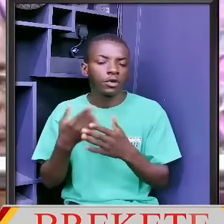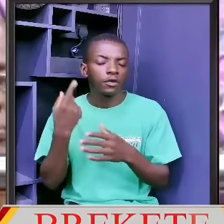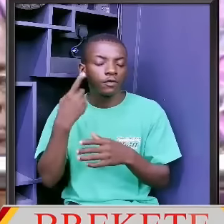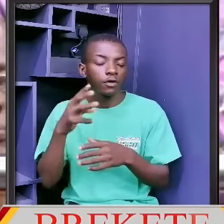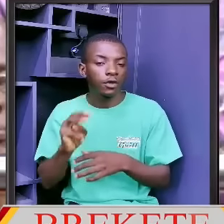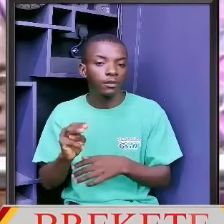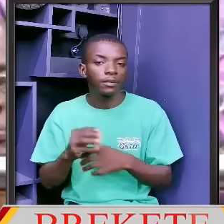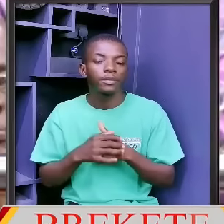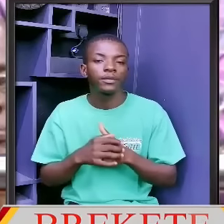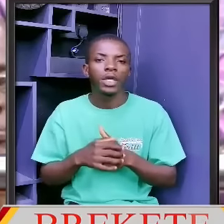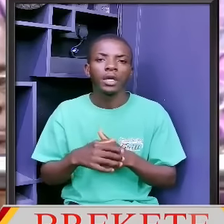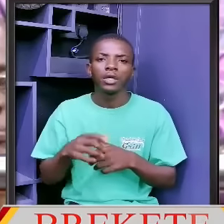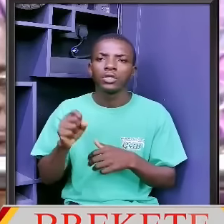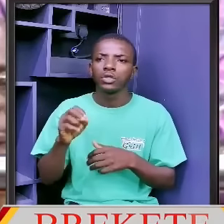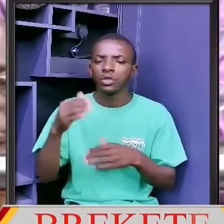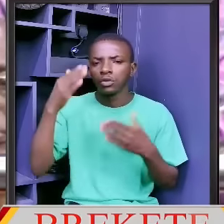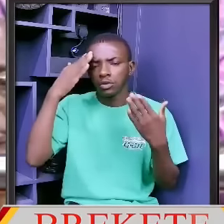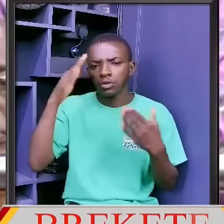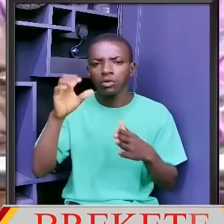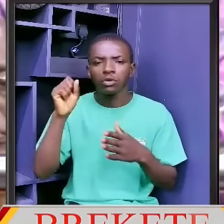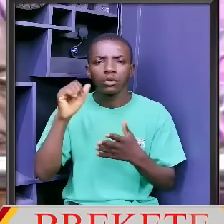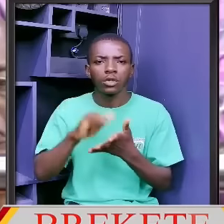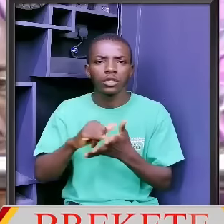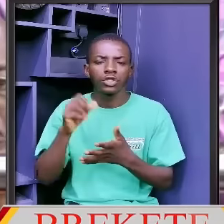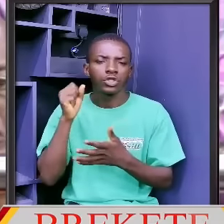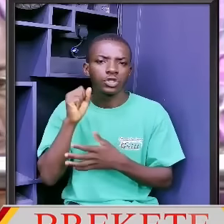them. So, I didn't know that she,